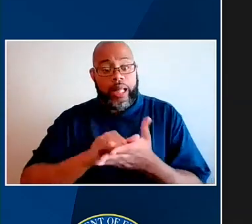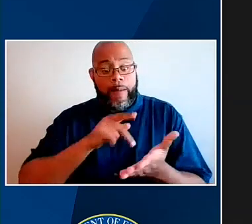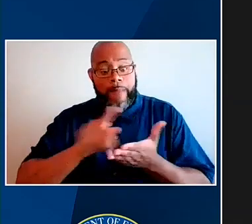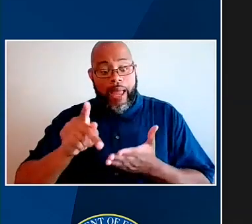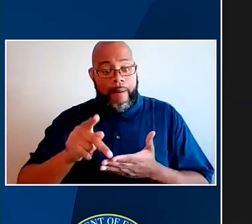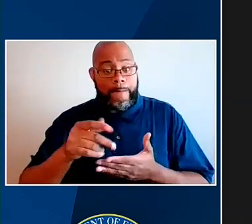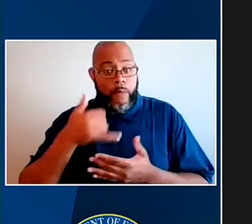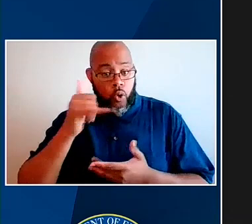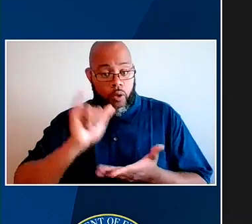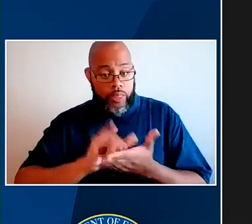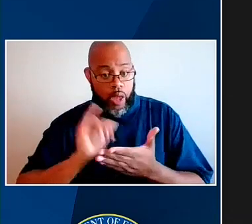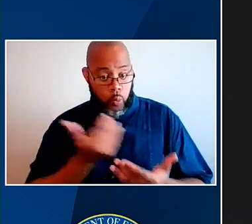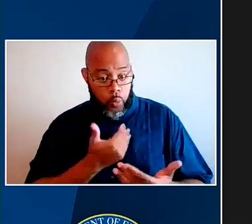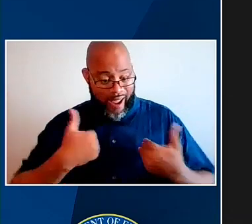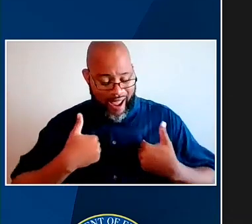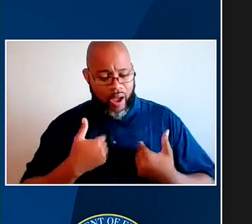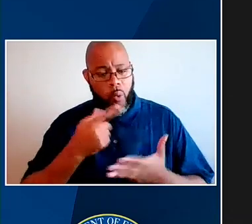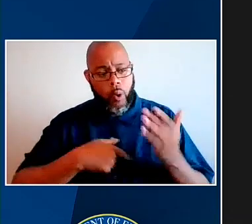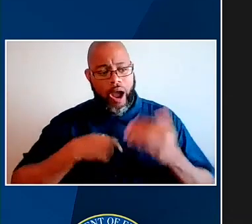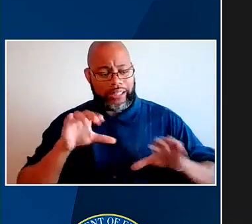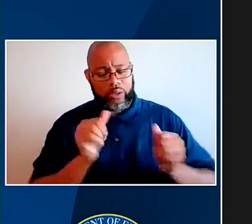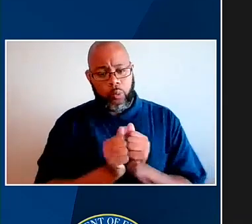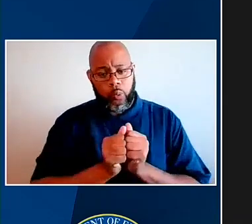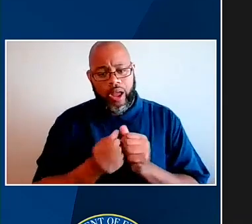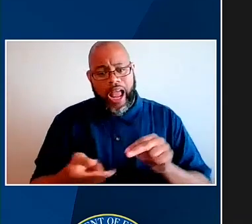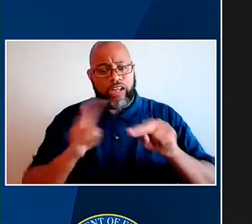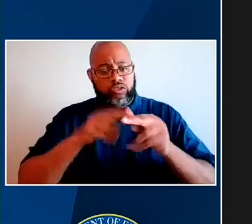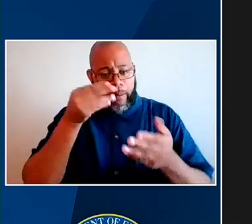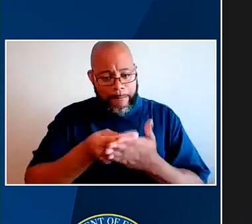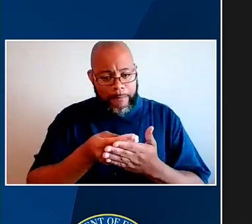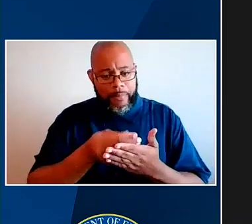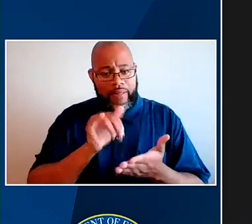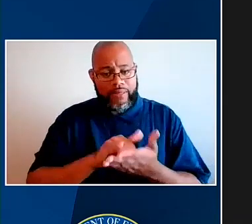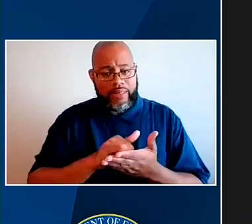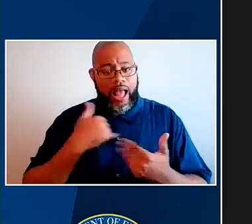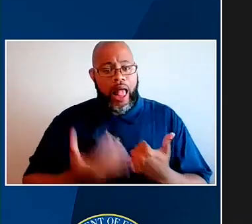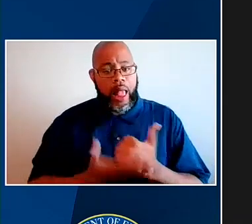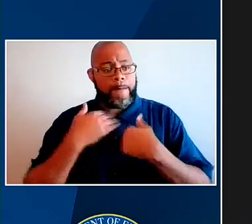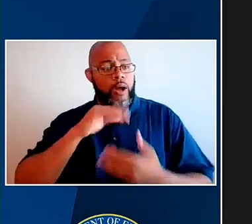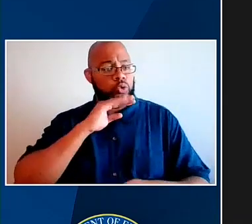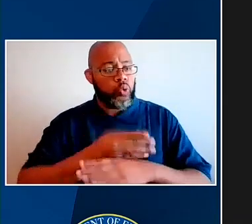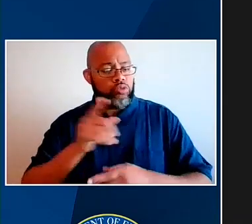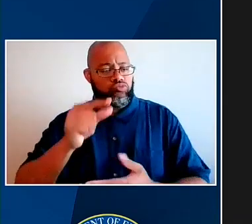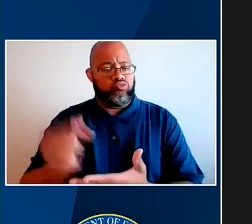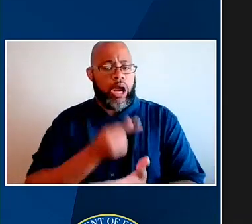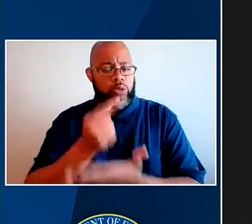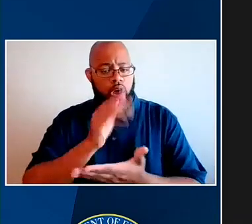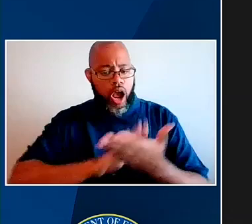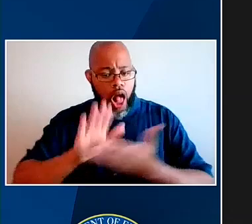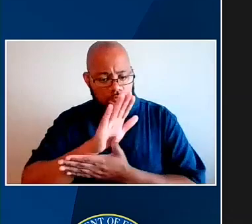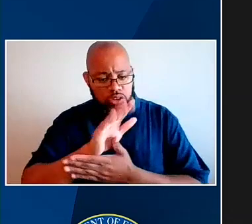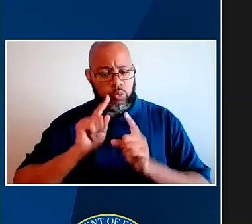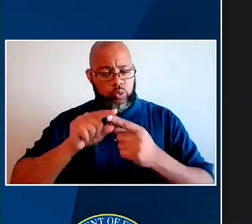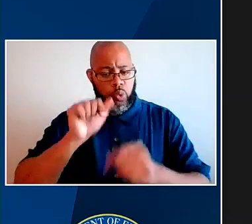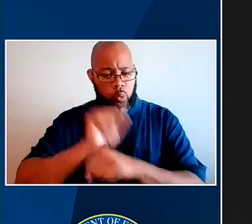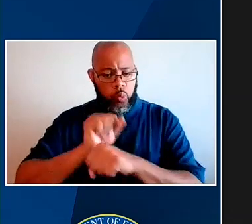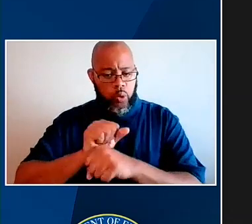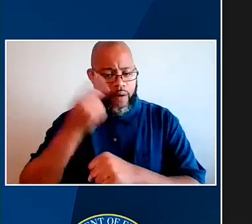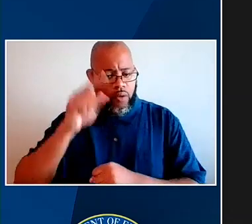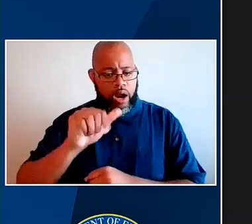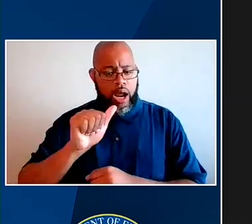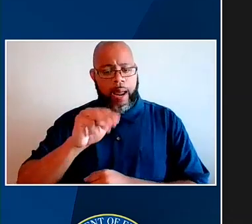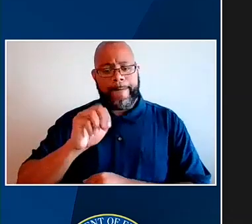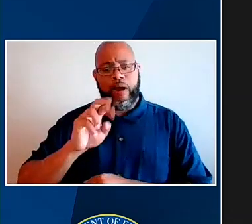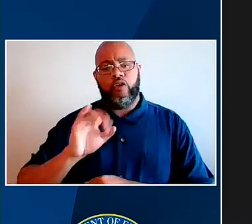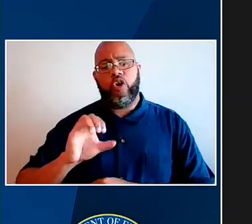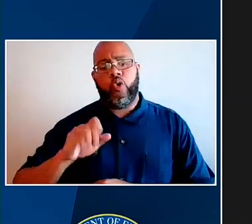payment pause that we had, what I did with the extra money that I had was help my daughter who had graduated from college and went to work for AmeriCorps.